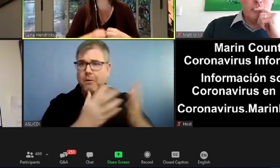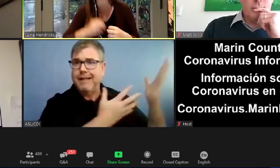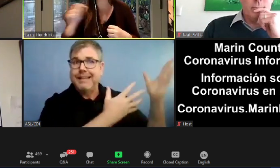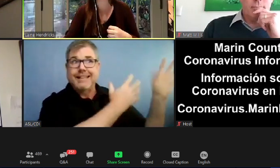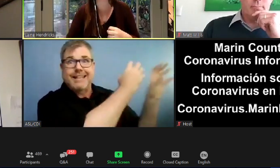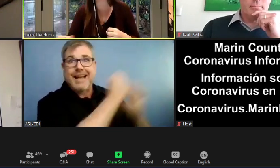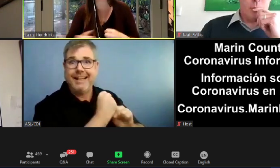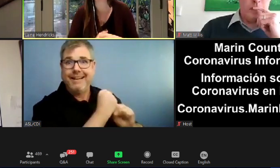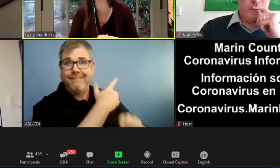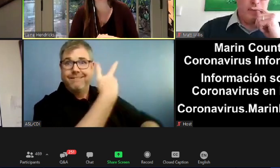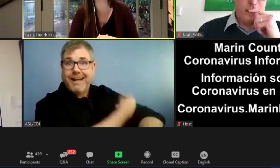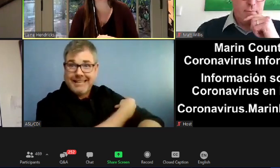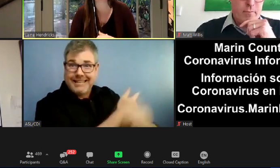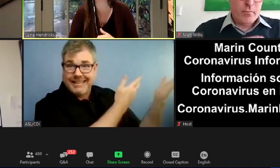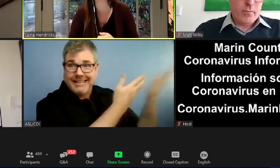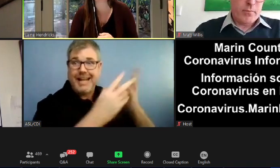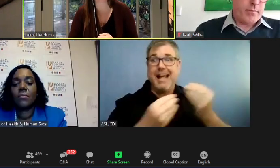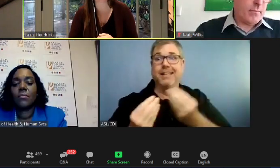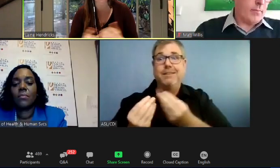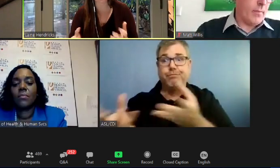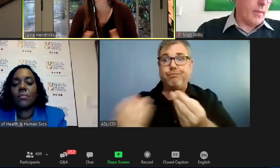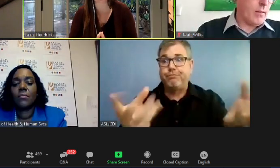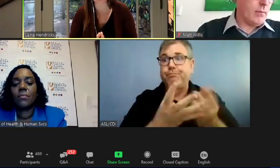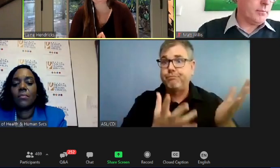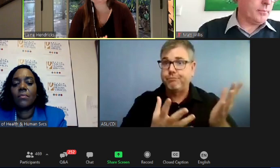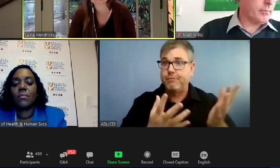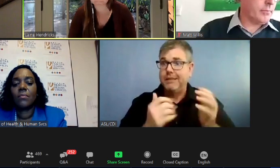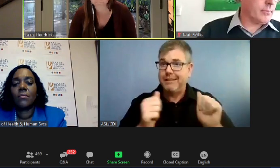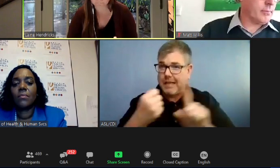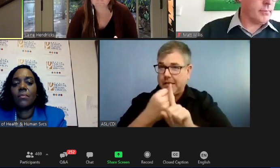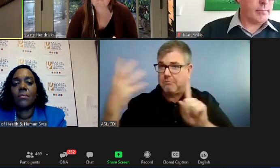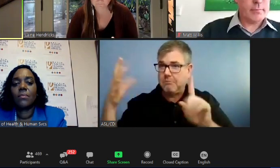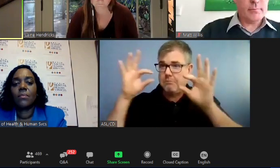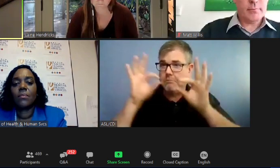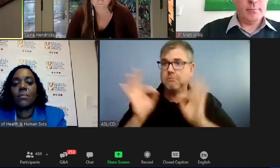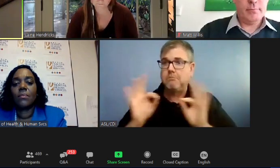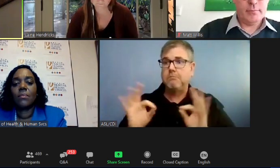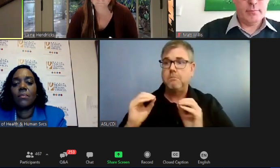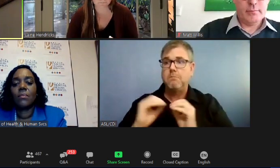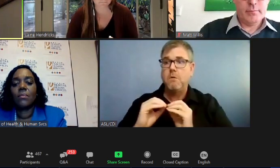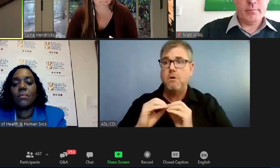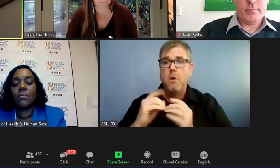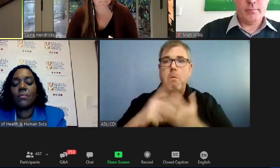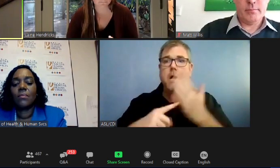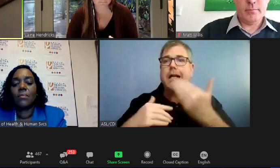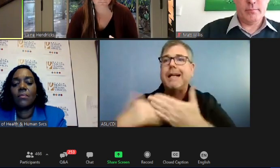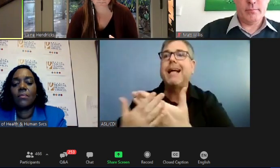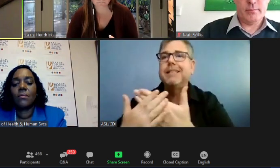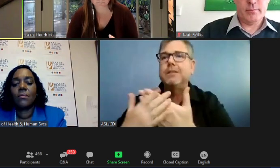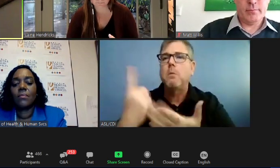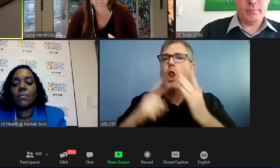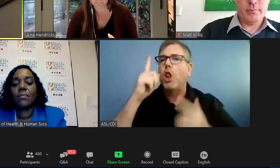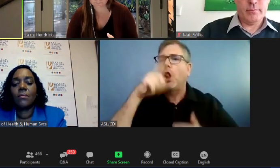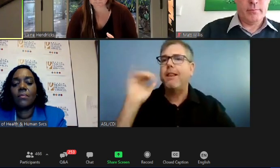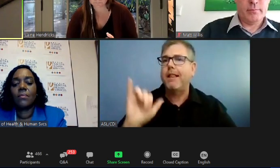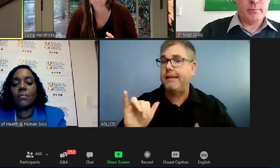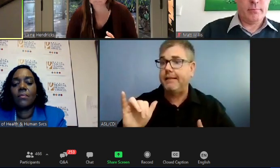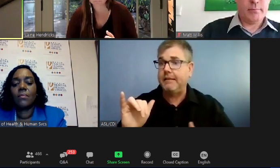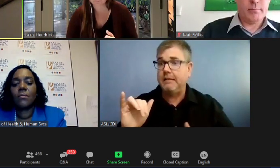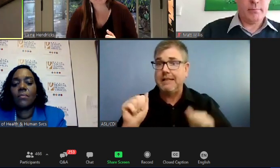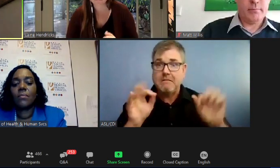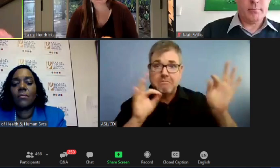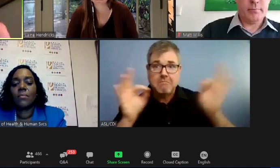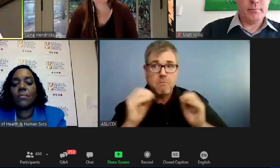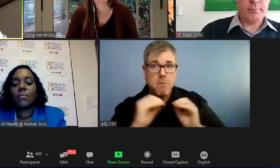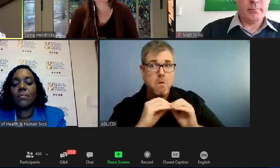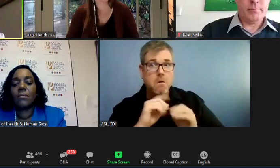them before they actually are distributed into the community? Sure. So so it's sort of a whole algorithm.